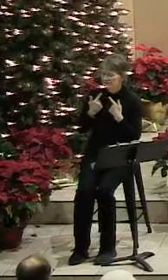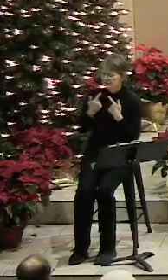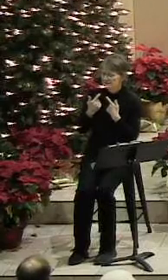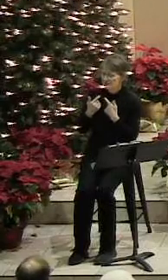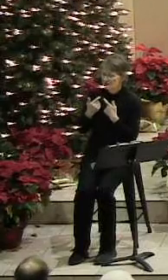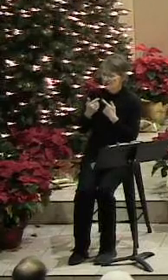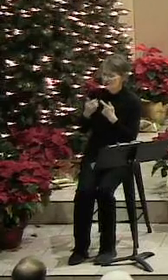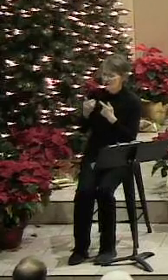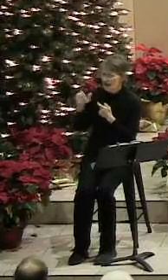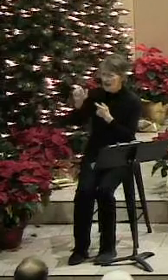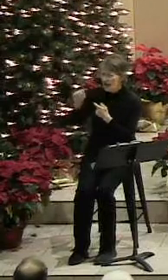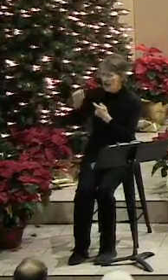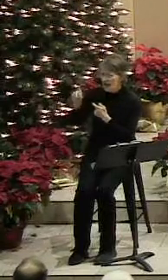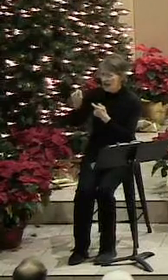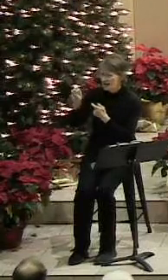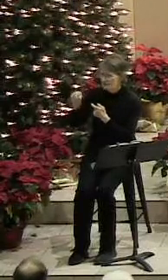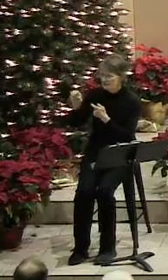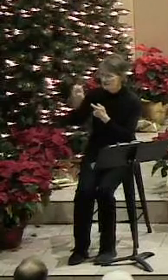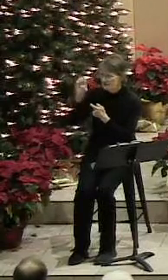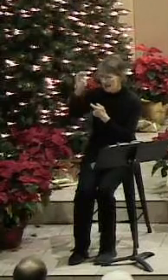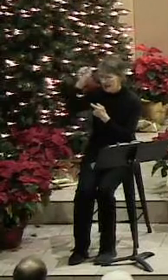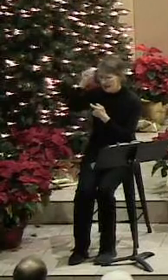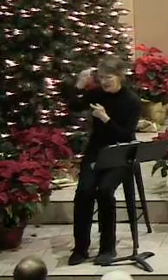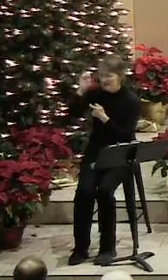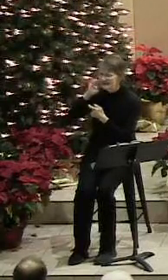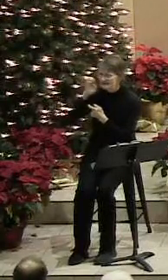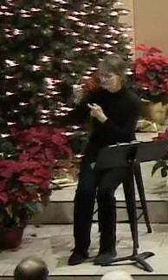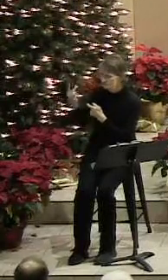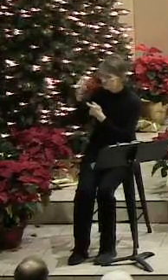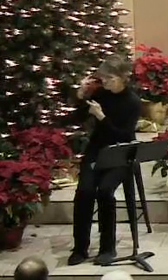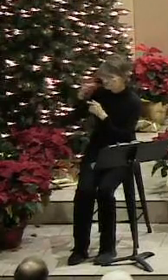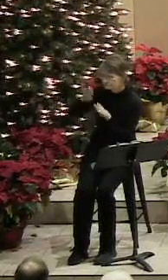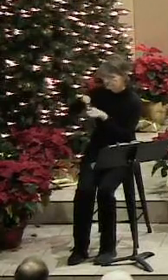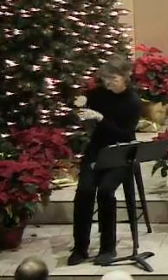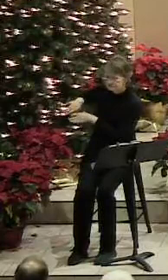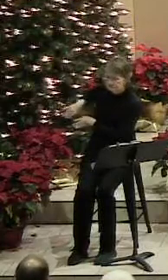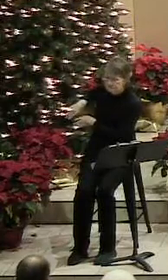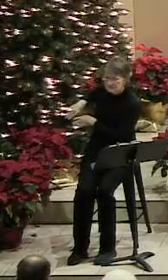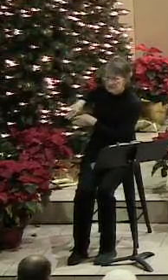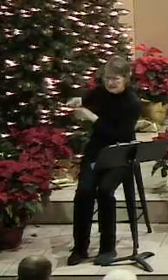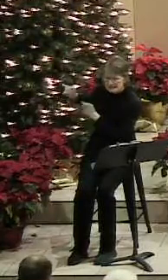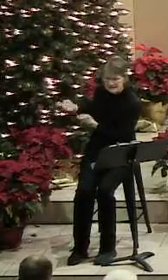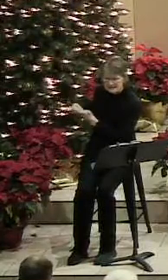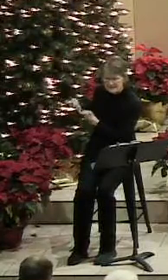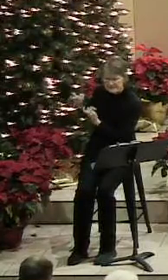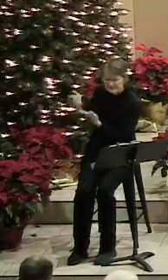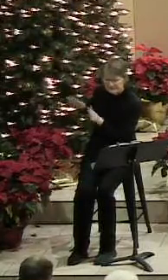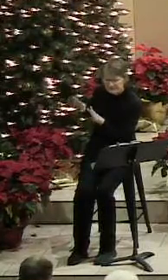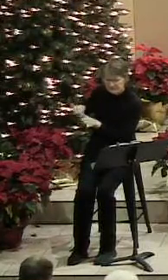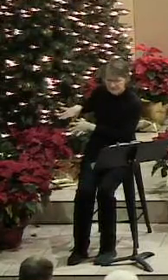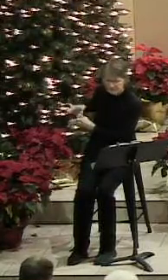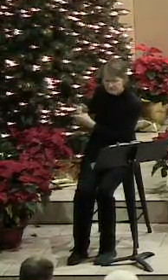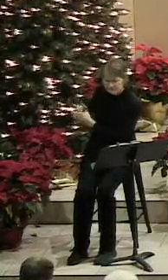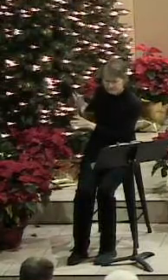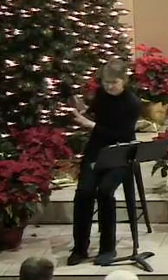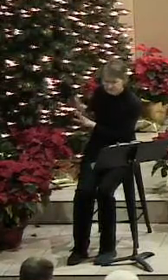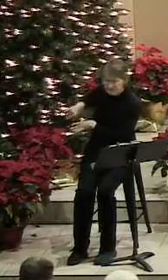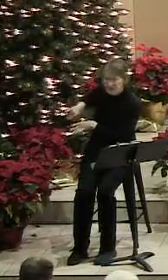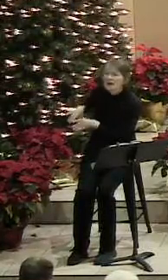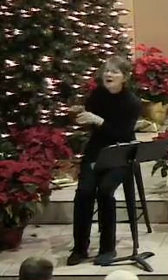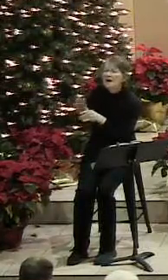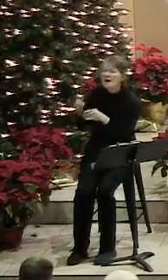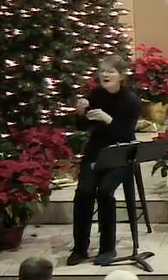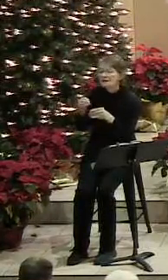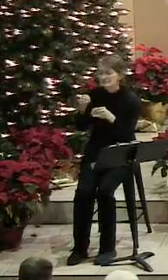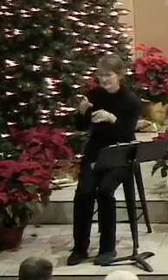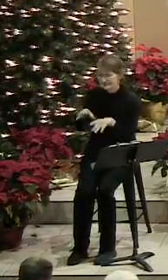of Adam to the fresh start in the family of Jesus Christ. To move on from the old Adam and let